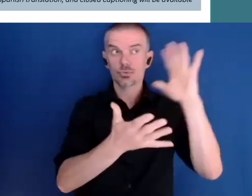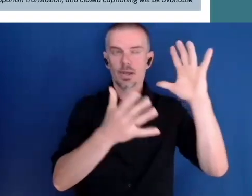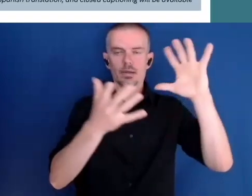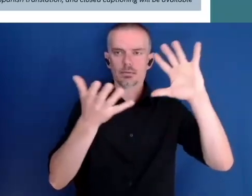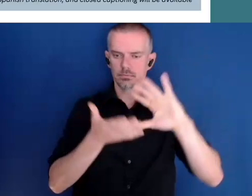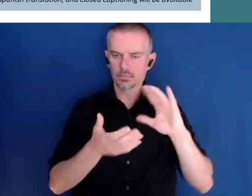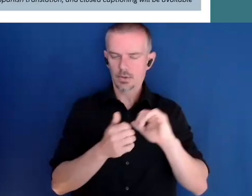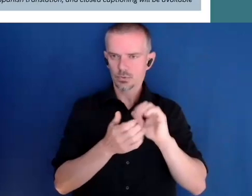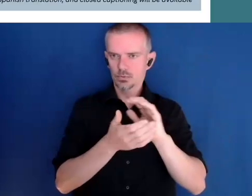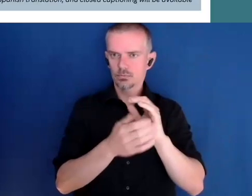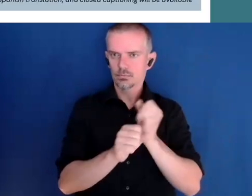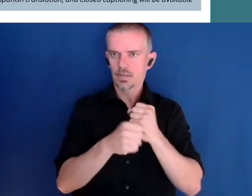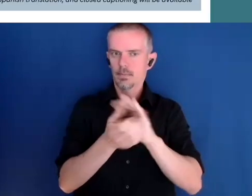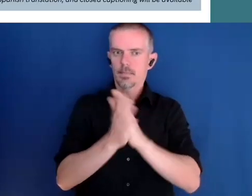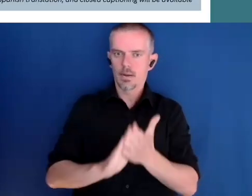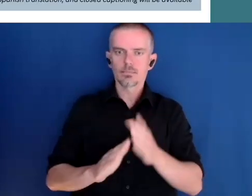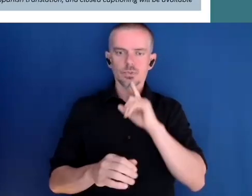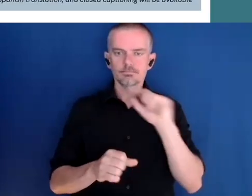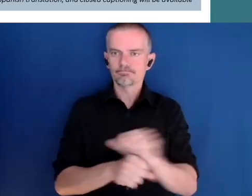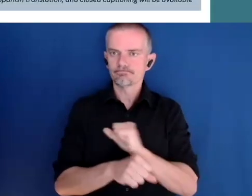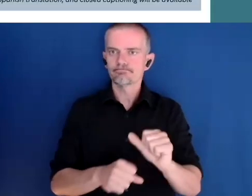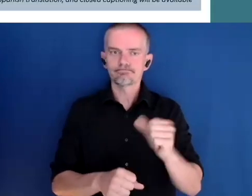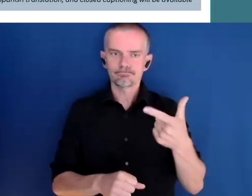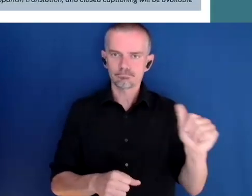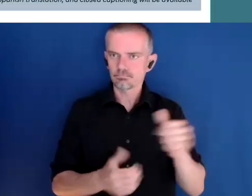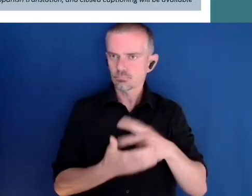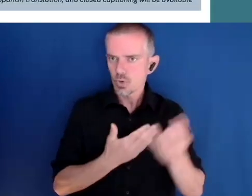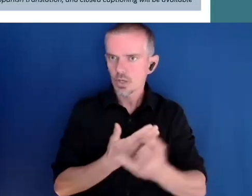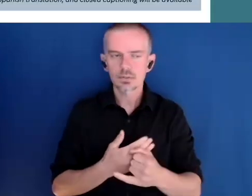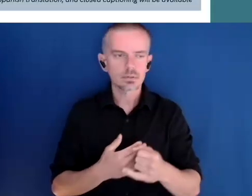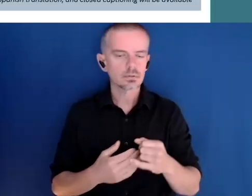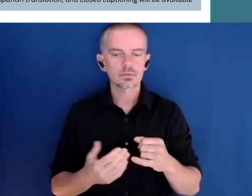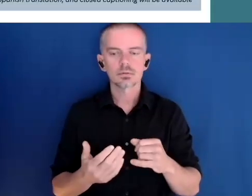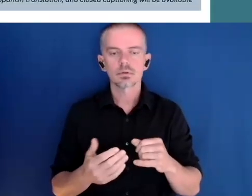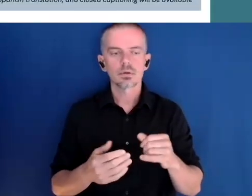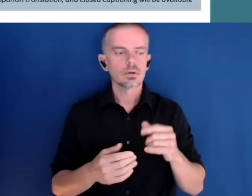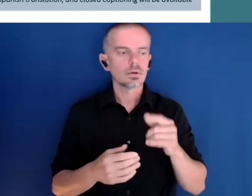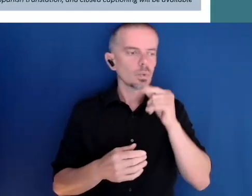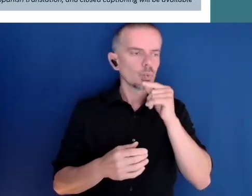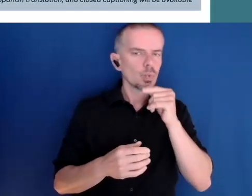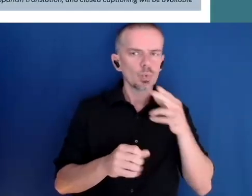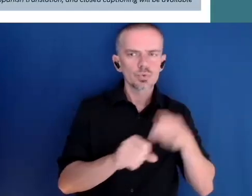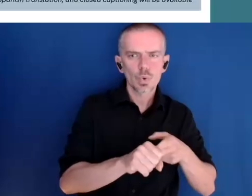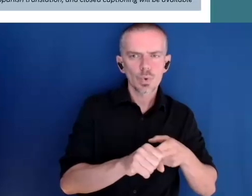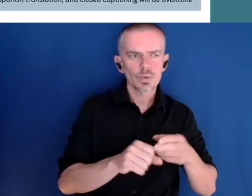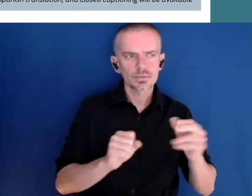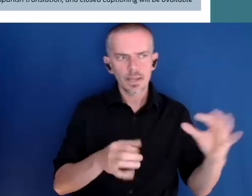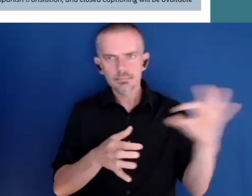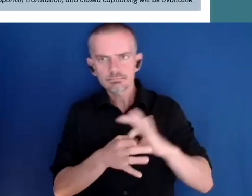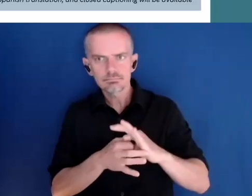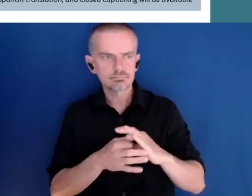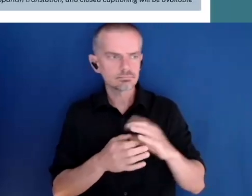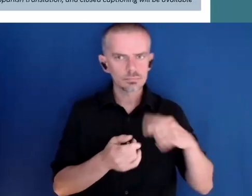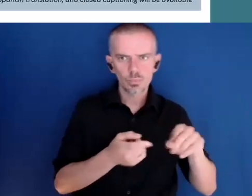agreement project, who gets involved and when, and some of the watchouts and lessons learned that we'll have